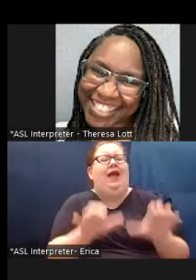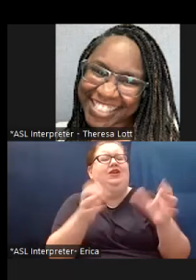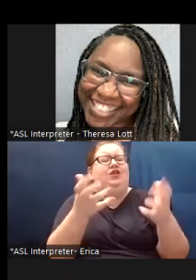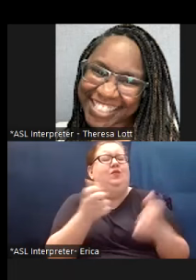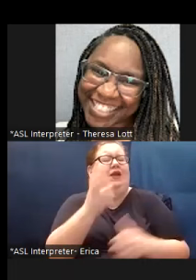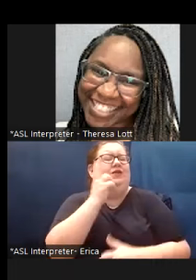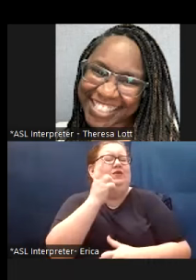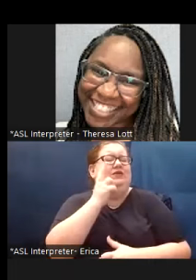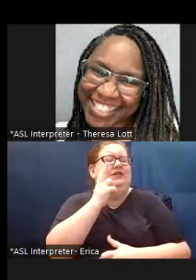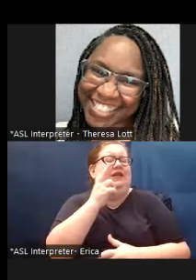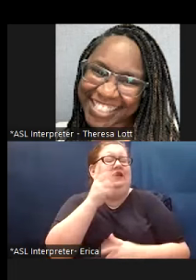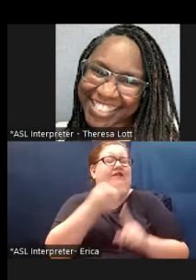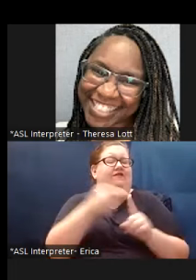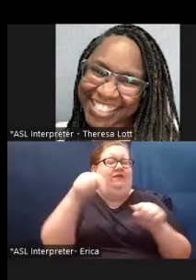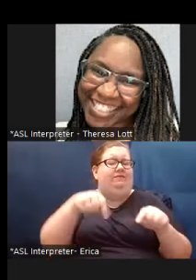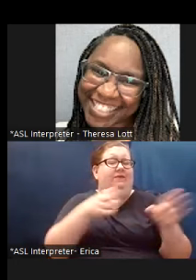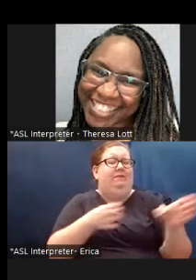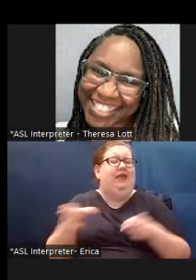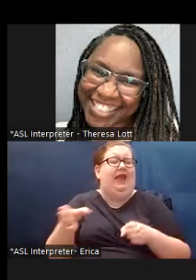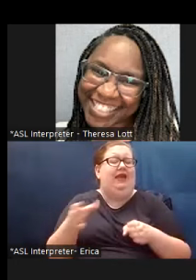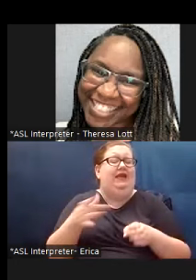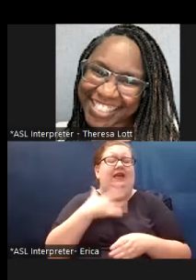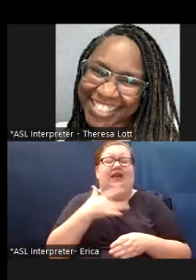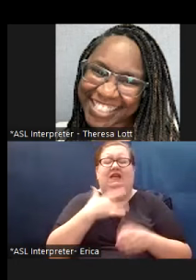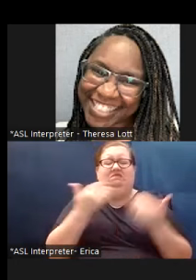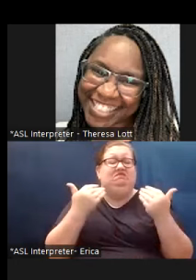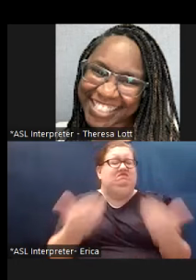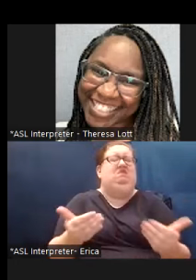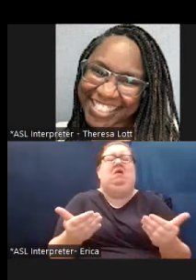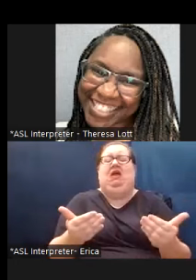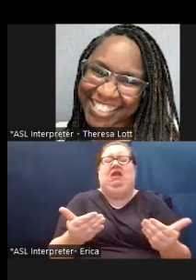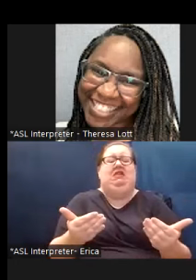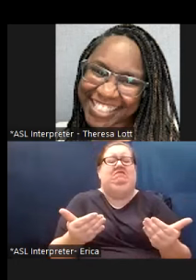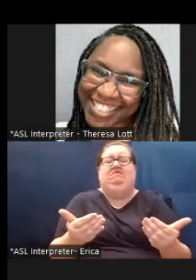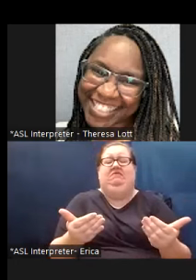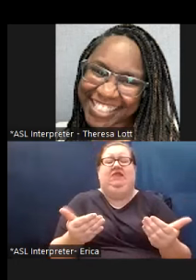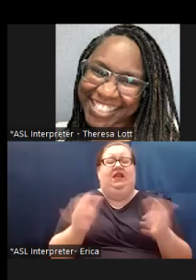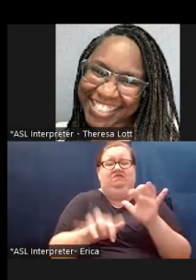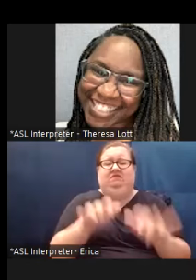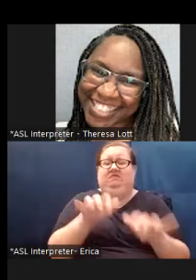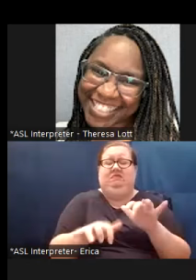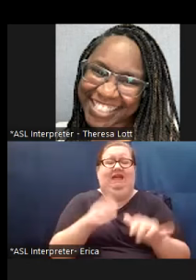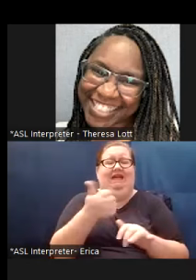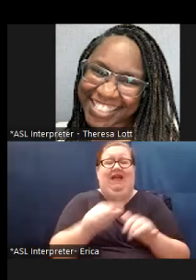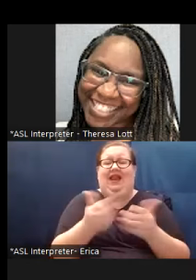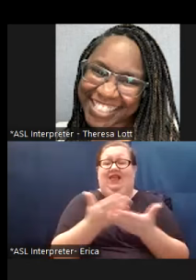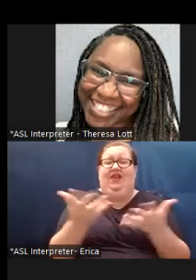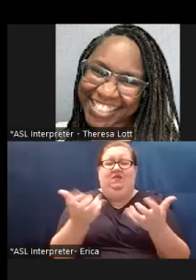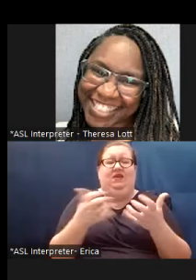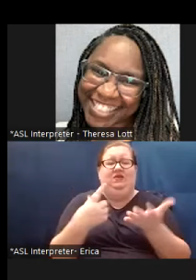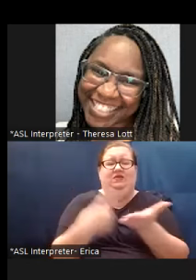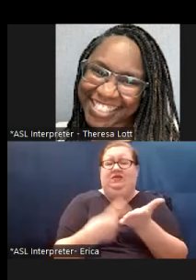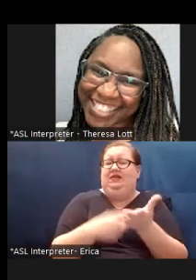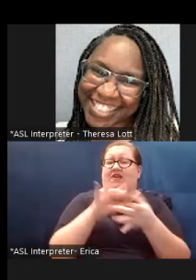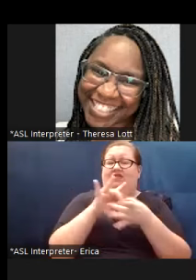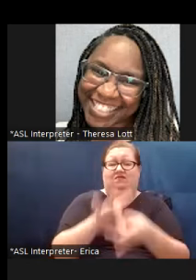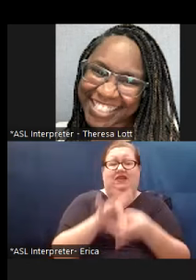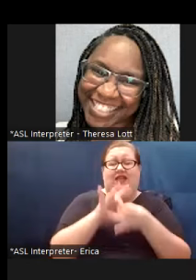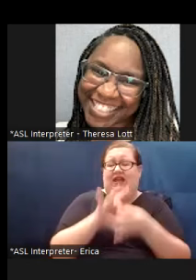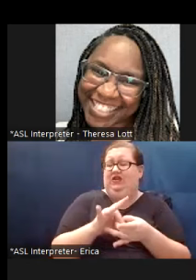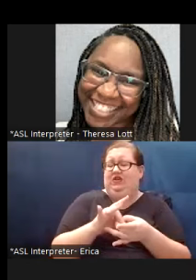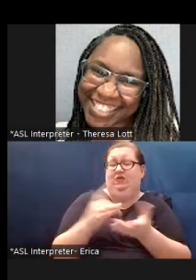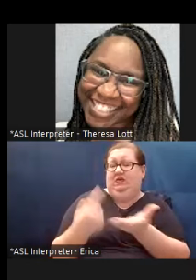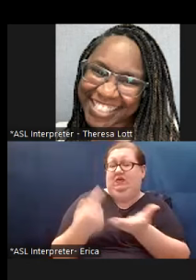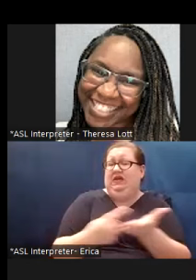plan? Please feel free to drop in any questions you'd like to talk about on what we've shared so far. Keep